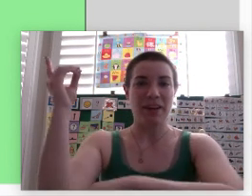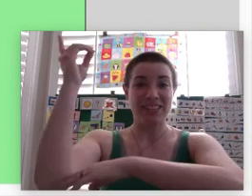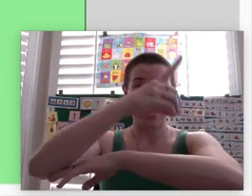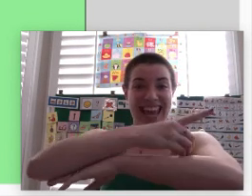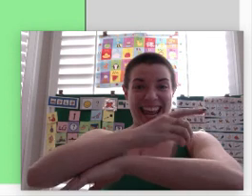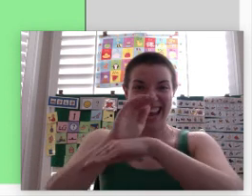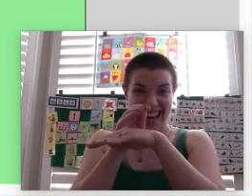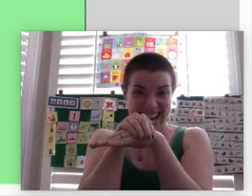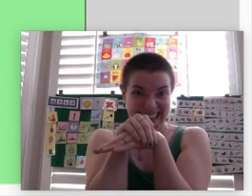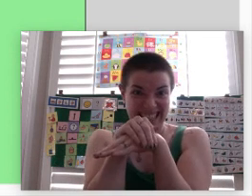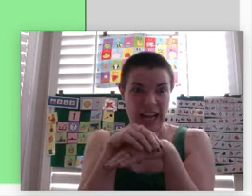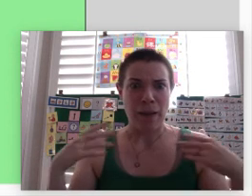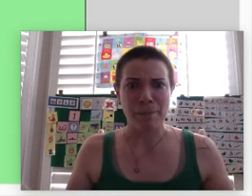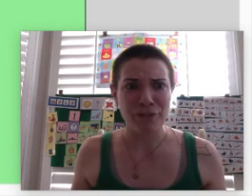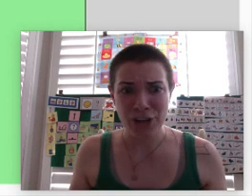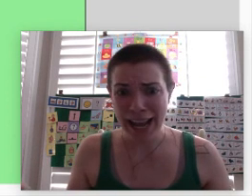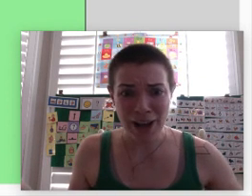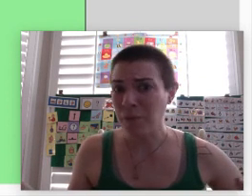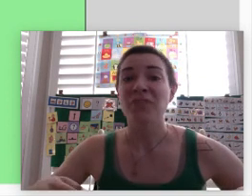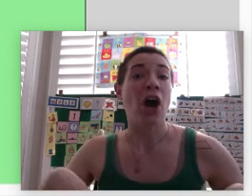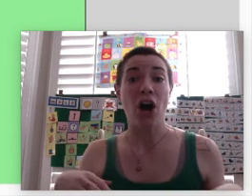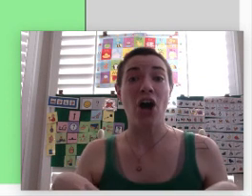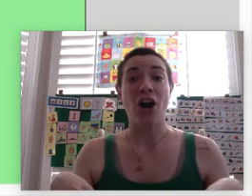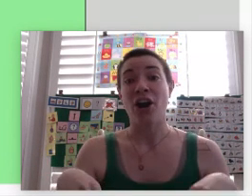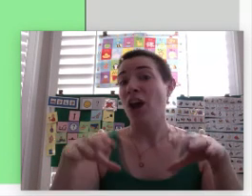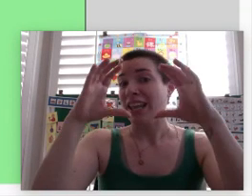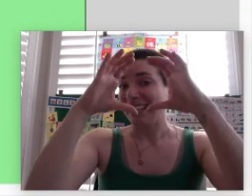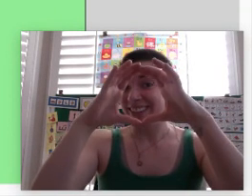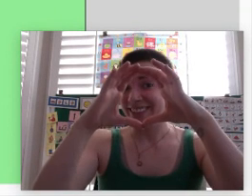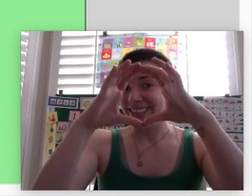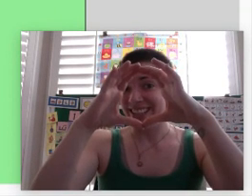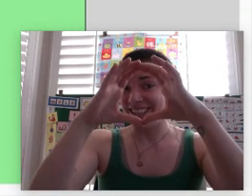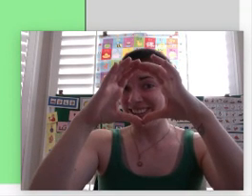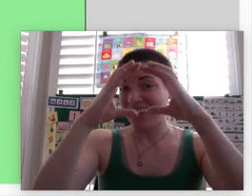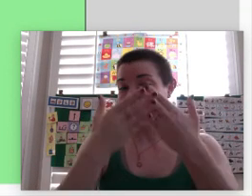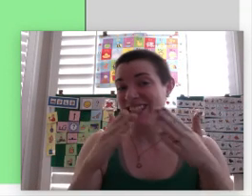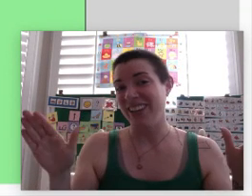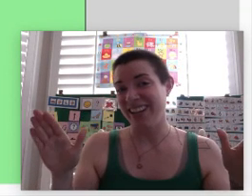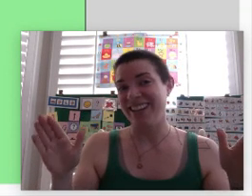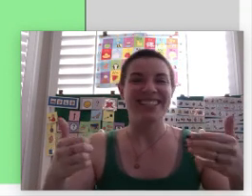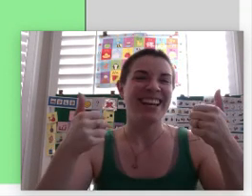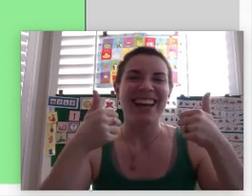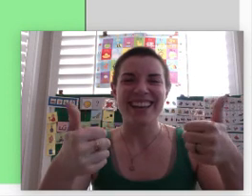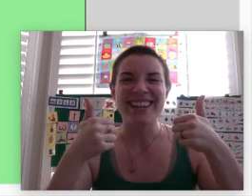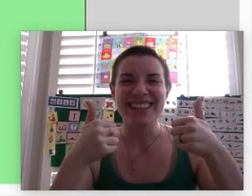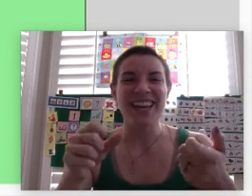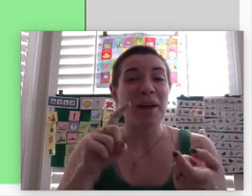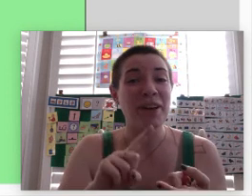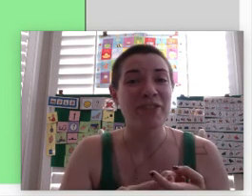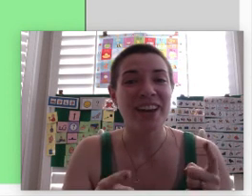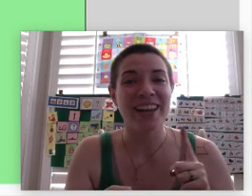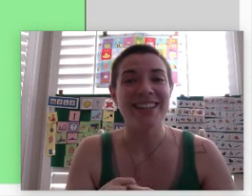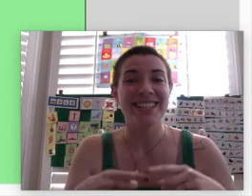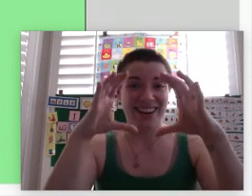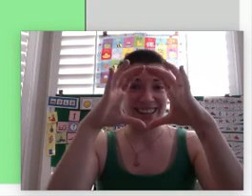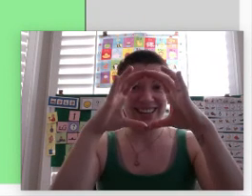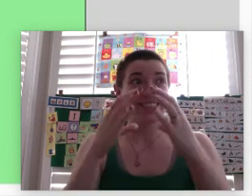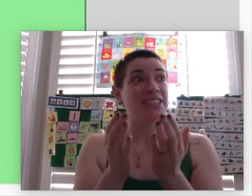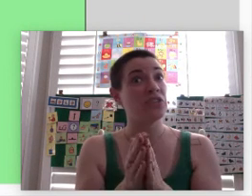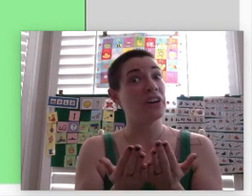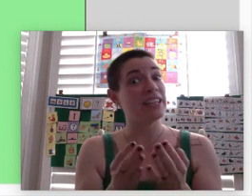talking about day and night. But for now, our literacy circle is finished. Good job, my friends.